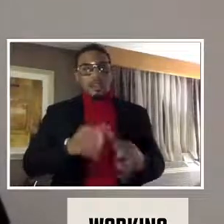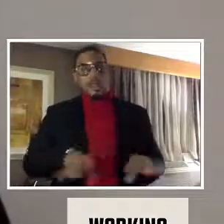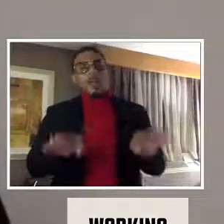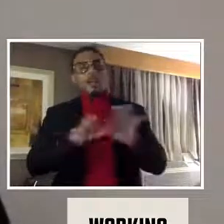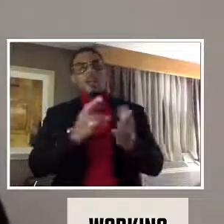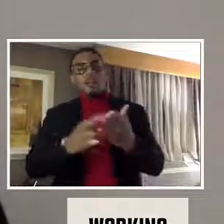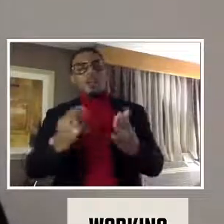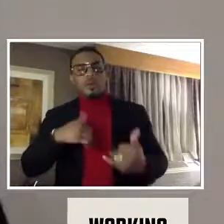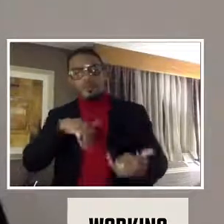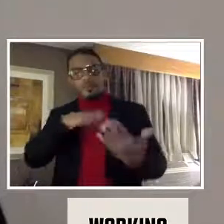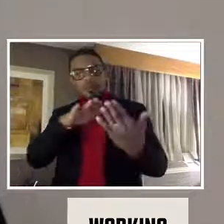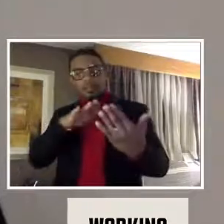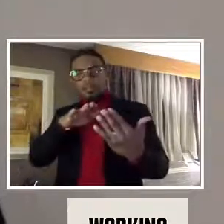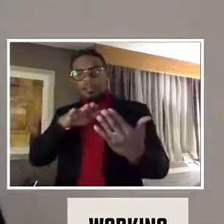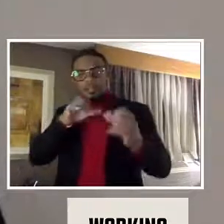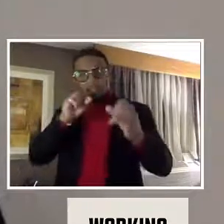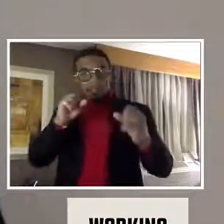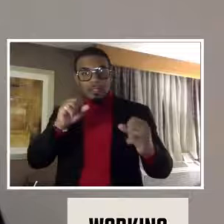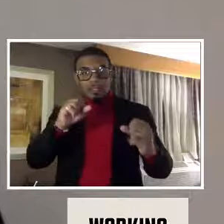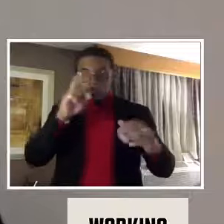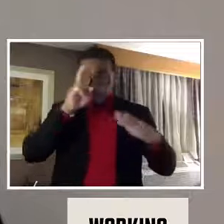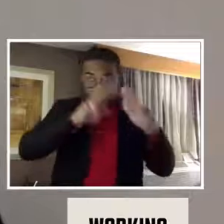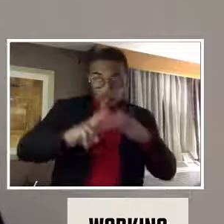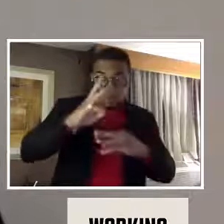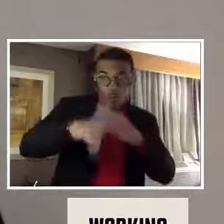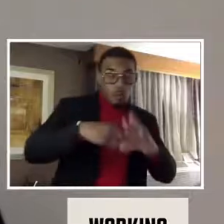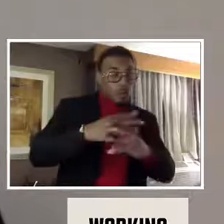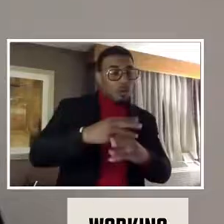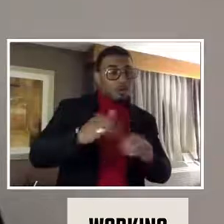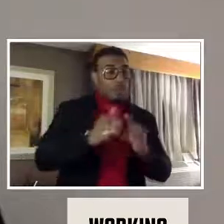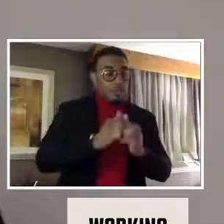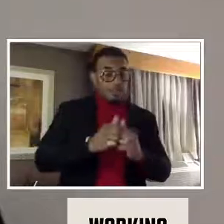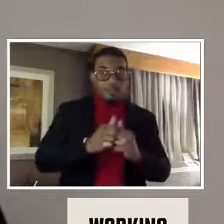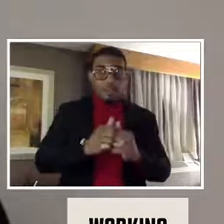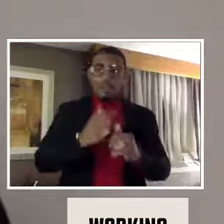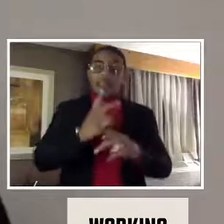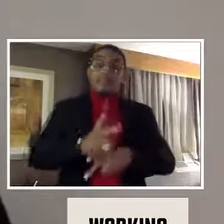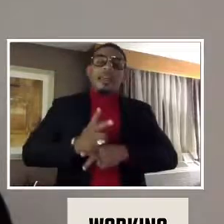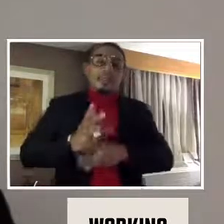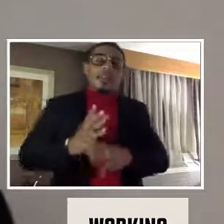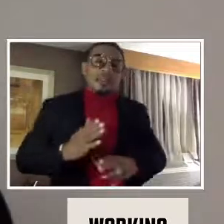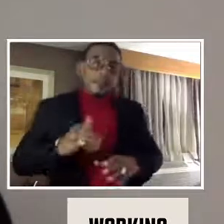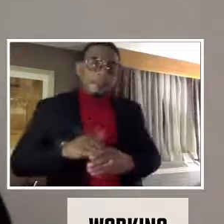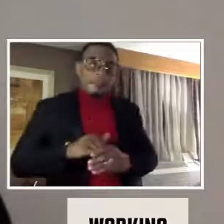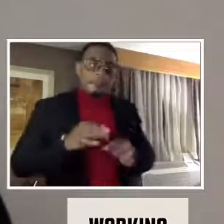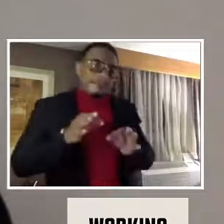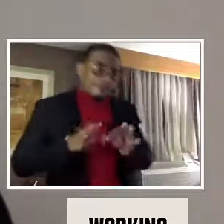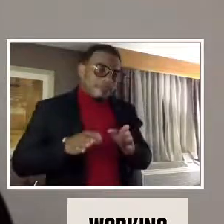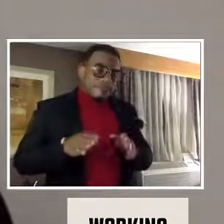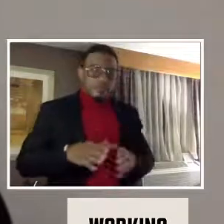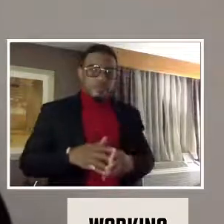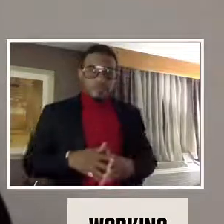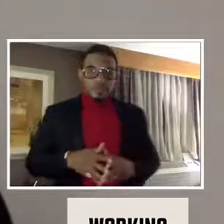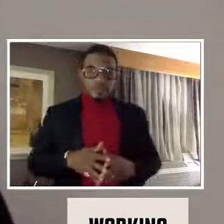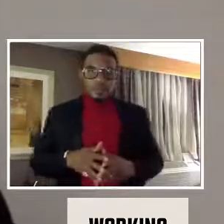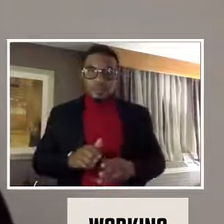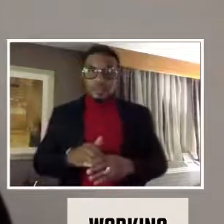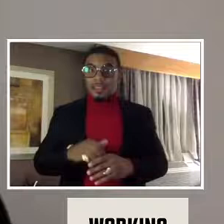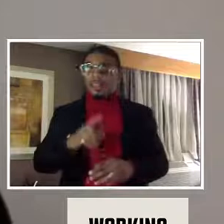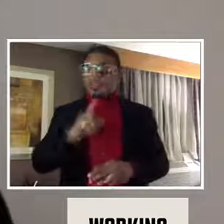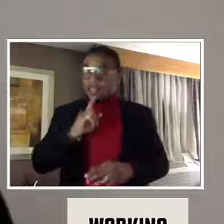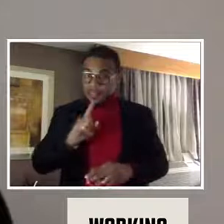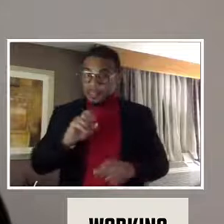resources as we face an unpredictable world together. Caretaking, in the simplest sense, It